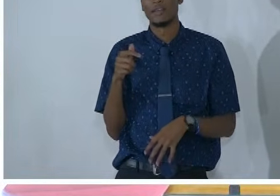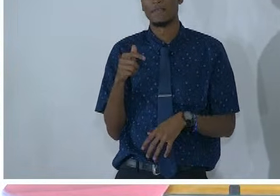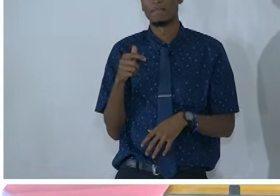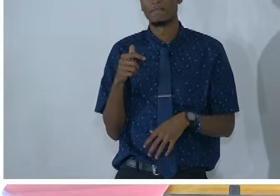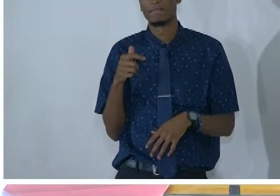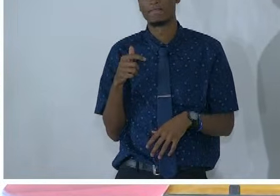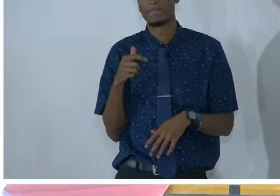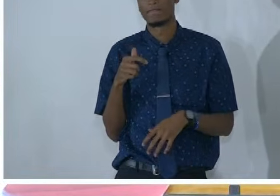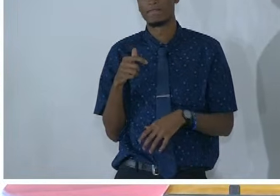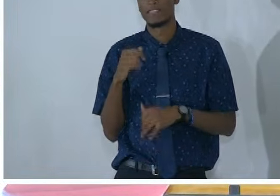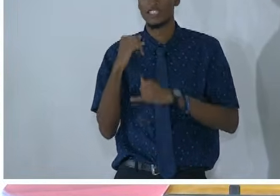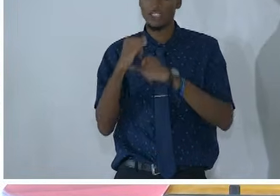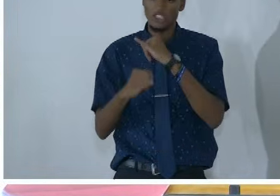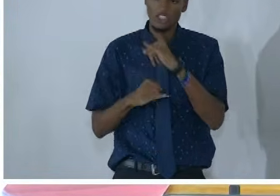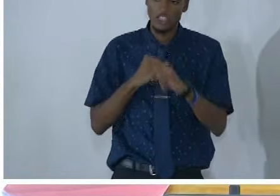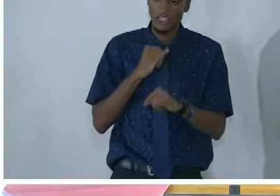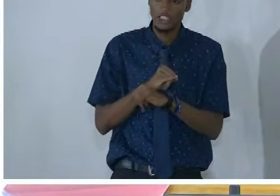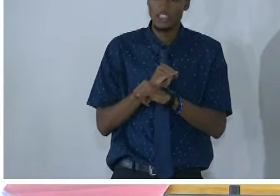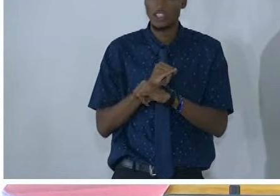International